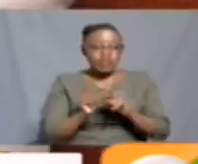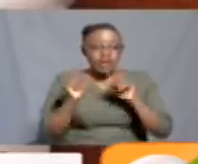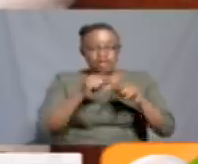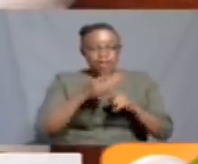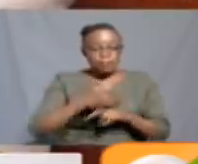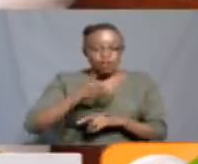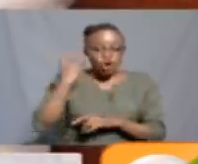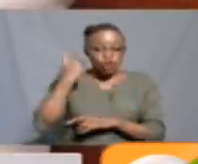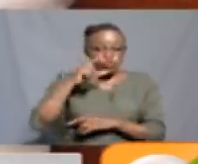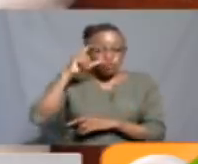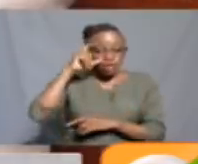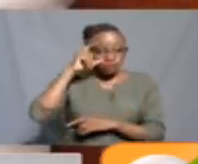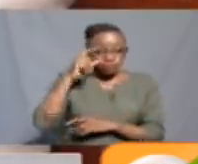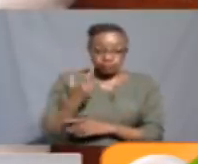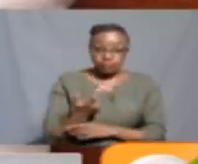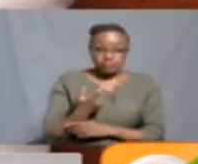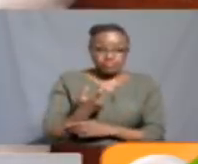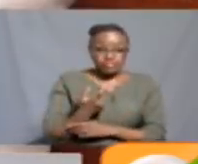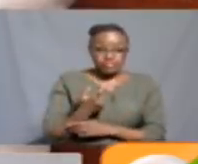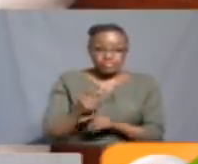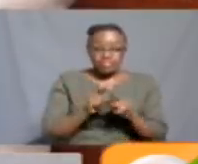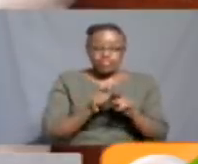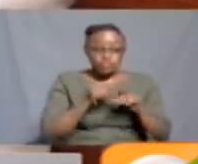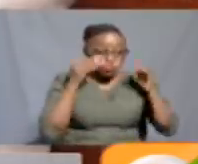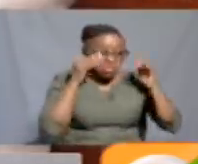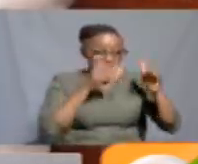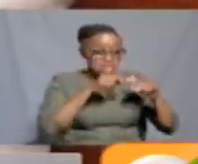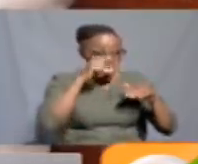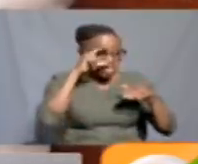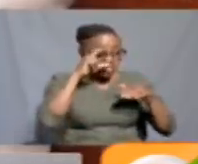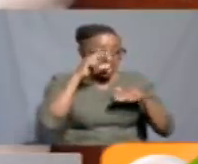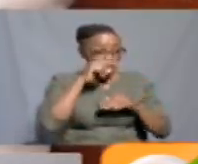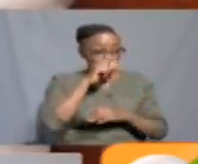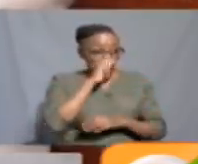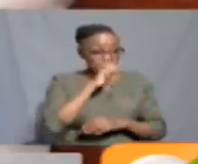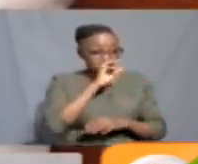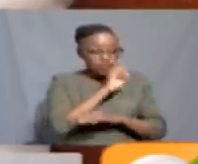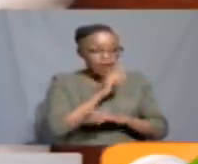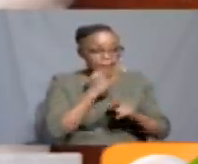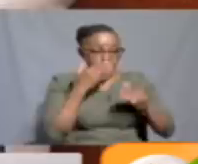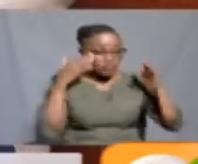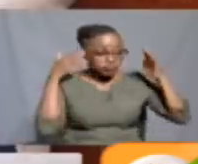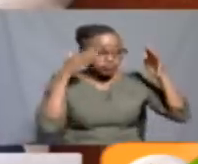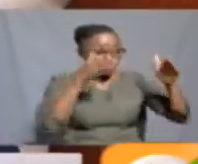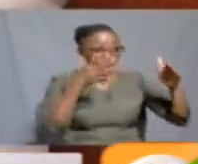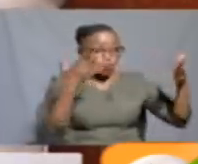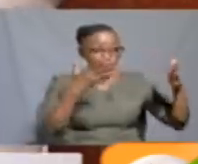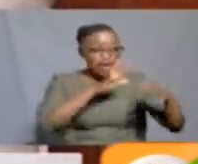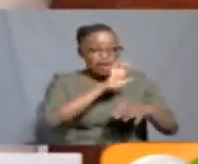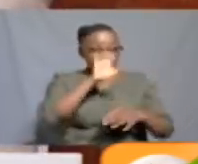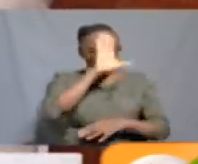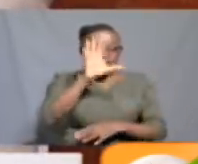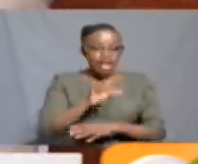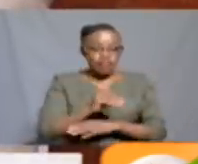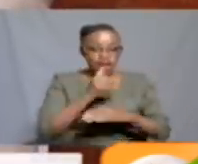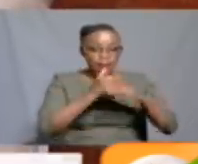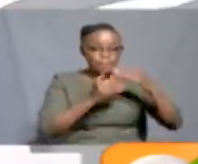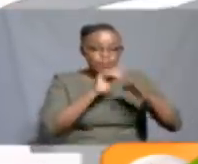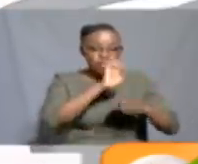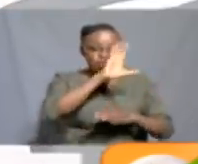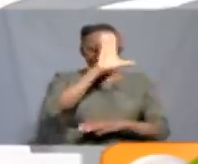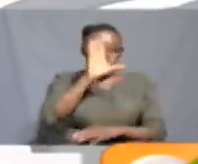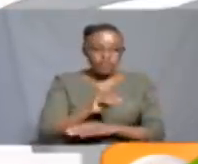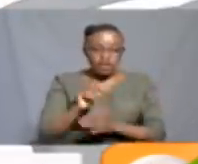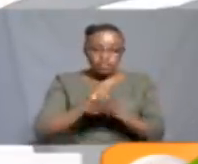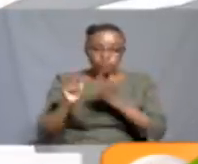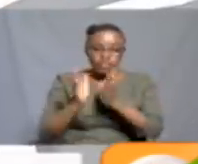glasses of only seeing Tanzania. Put your glasses as East Africa. And he was a good East African. By the way, he wrote a book before